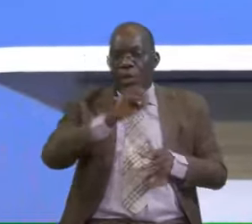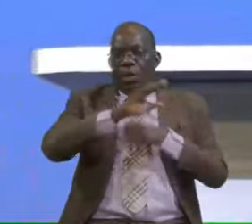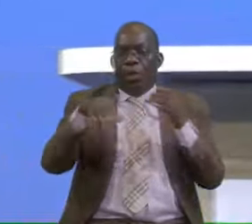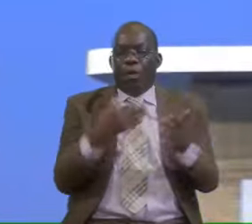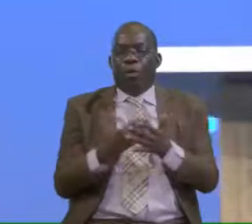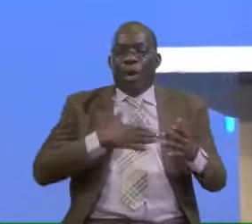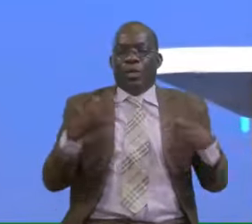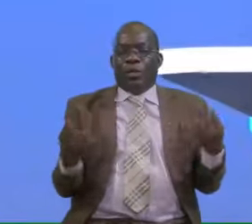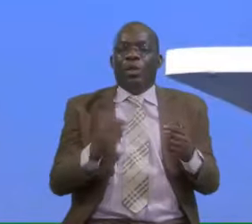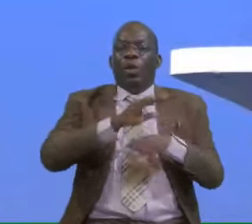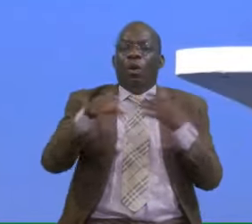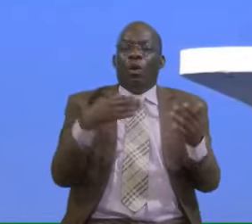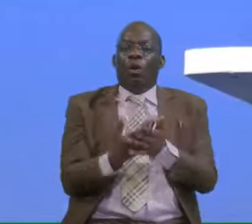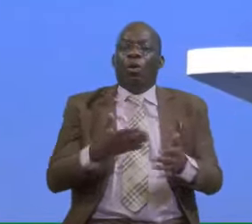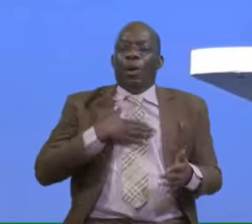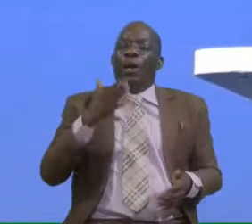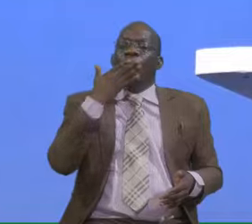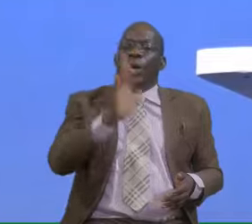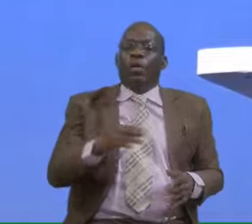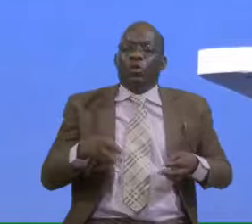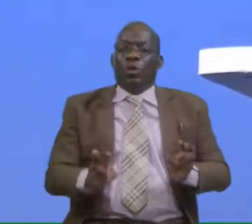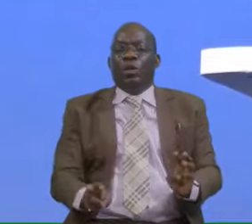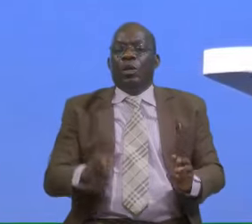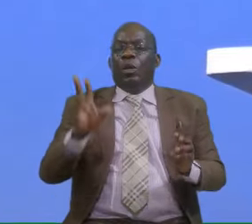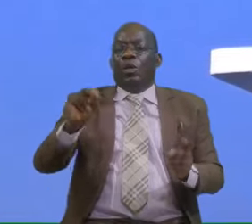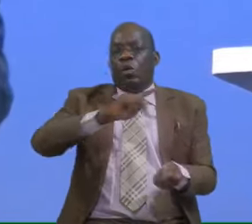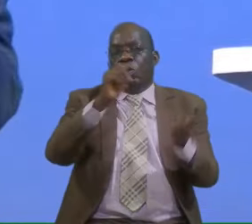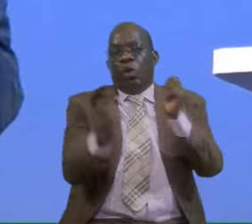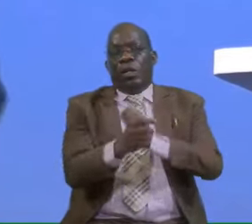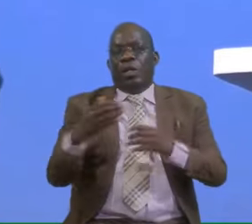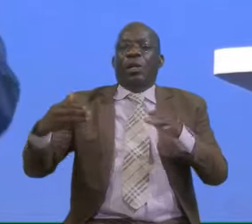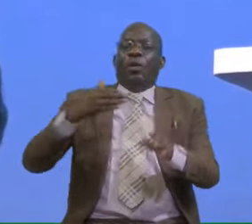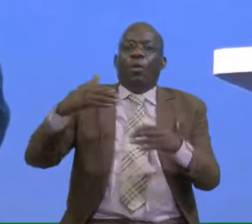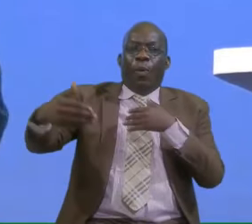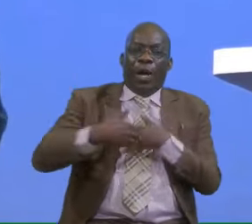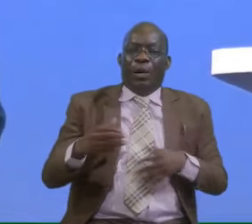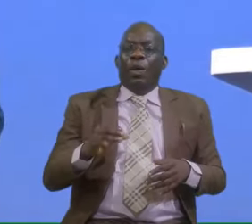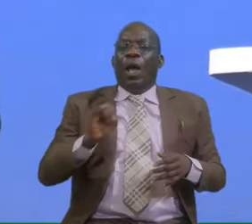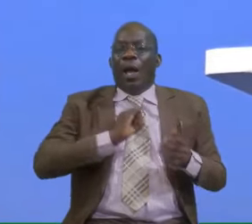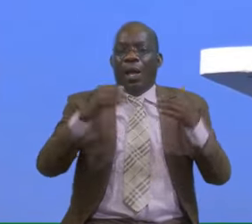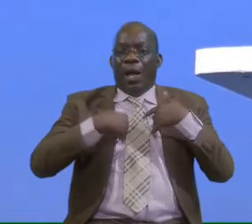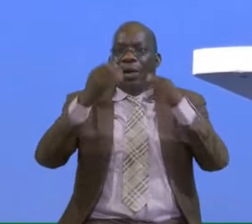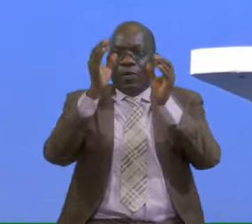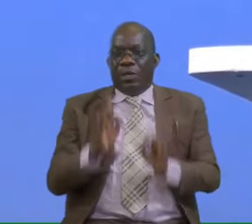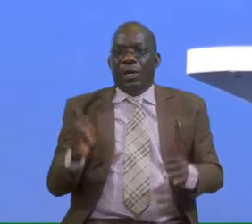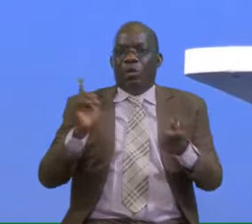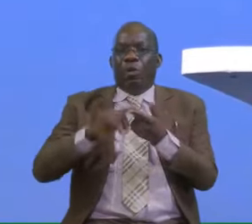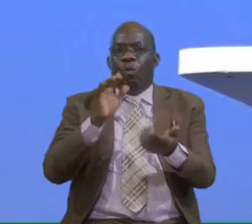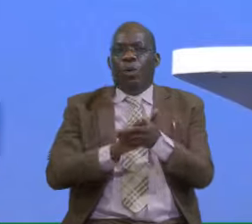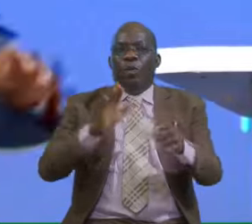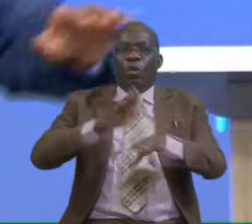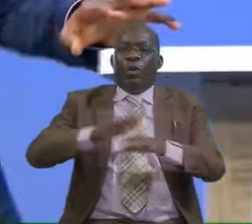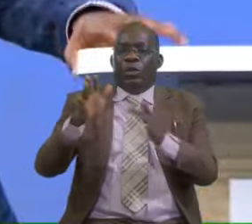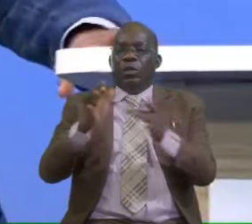my iniquity. No turning back. No turning back. I've decided to believe on the Lord Jesus